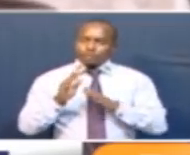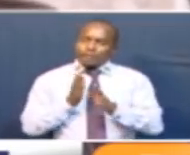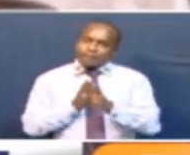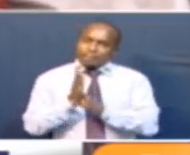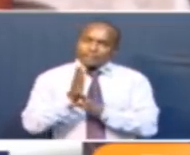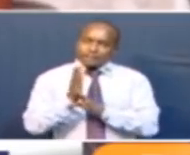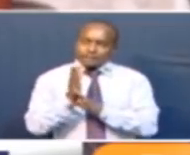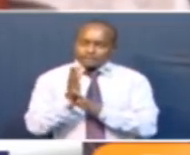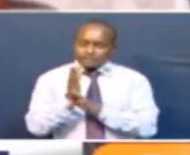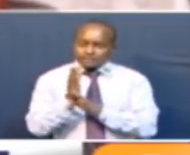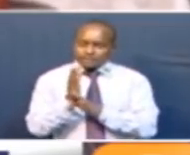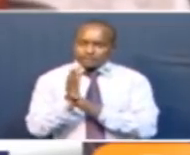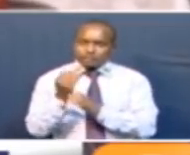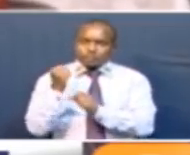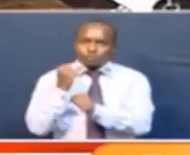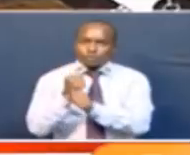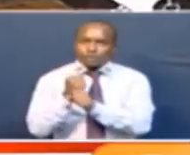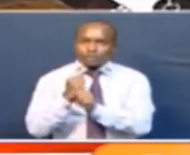the lives of the passengers.